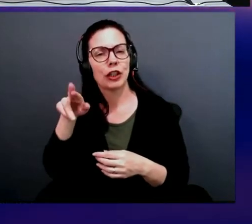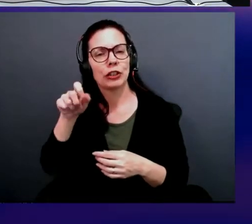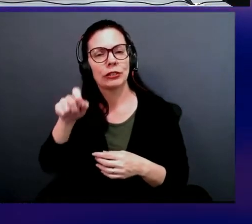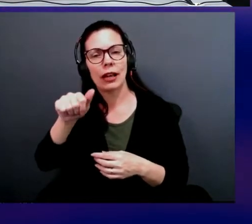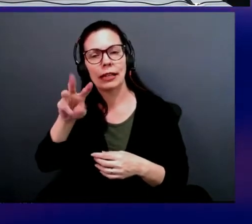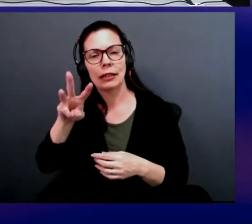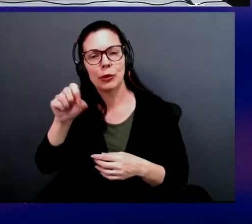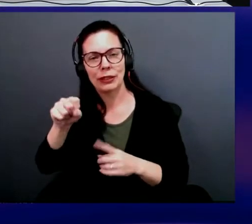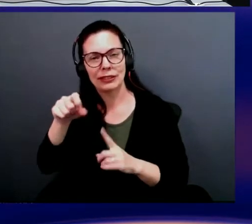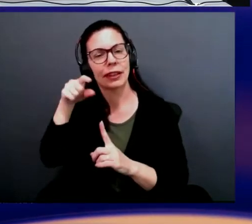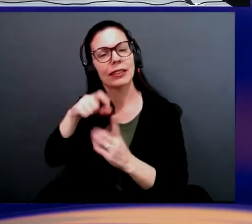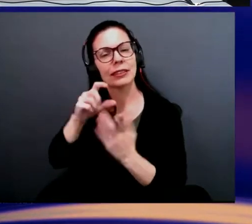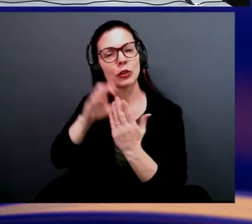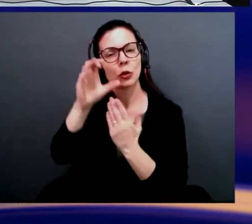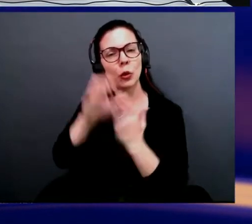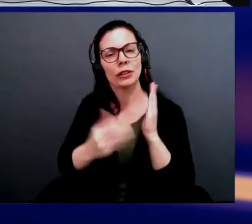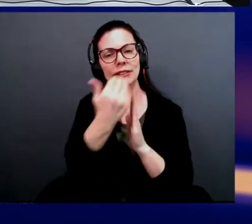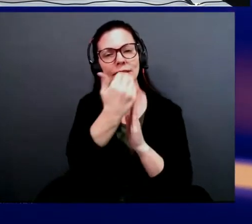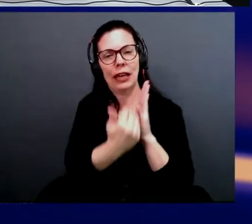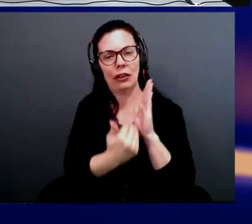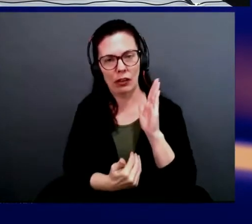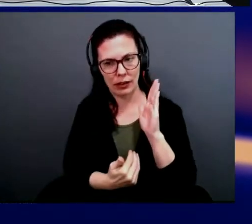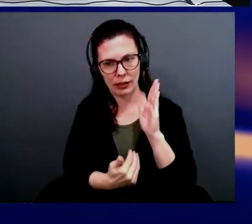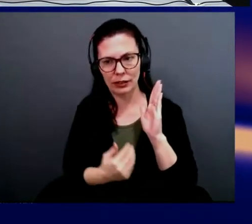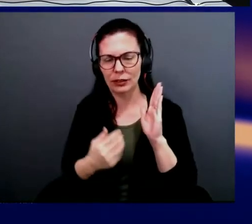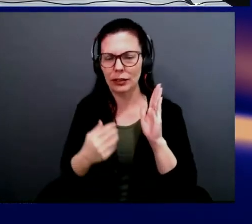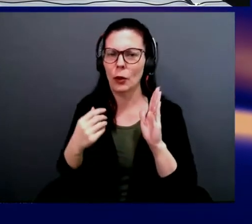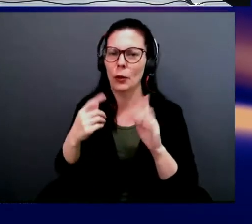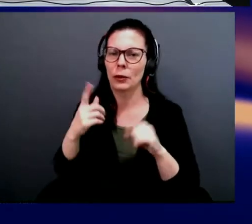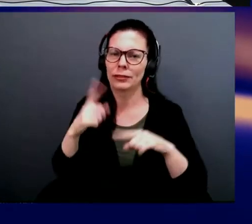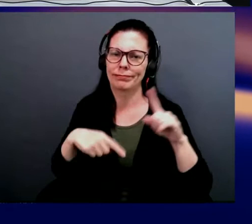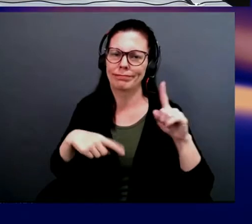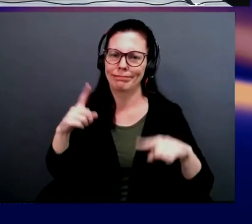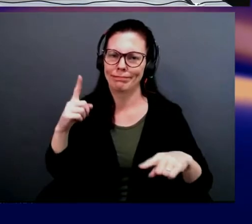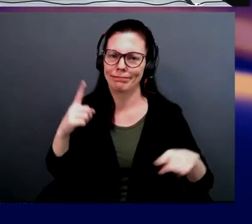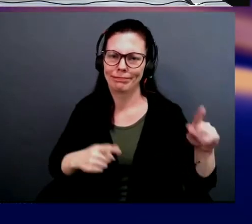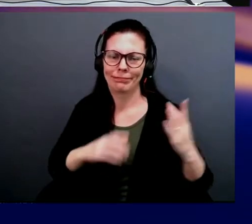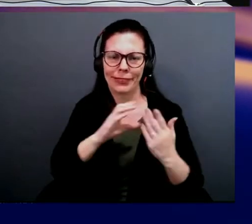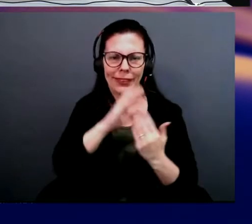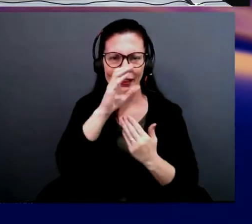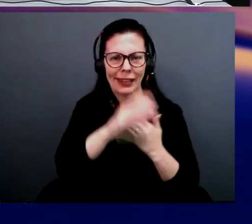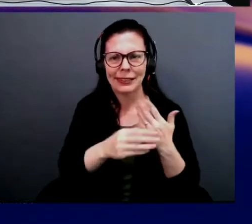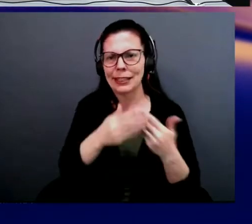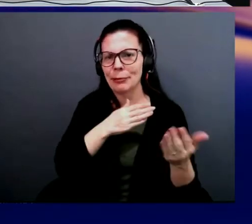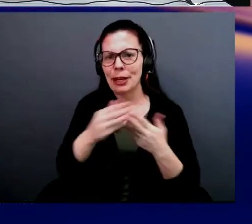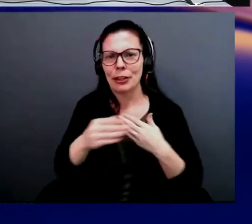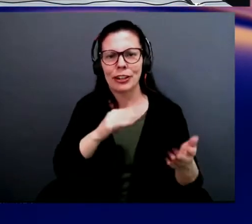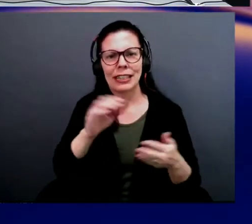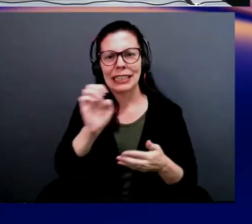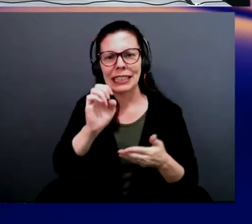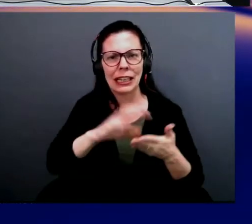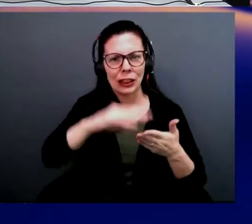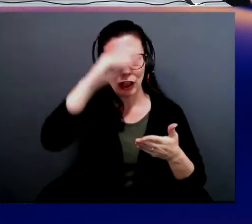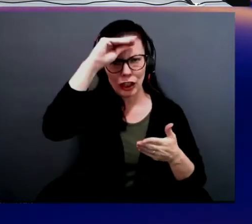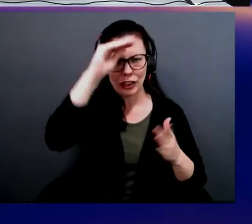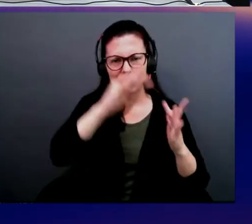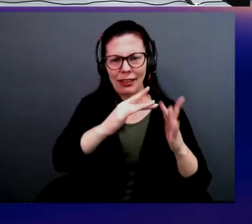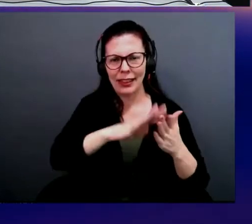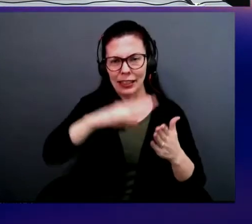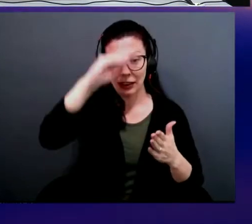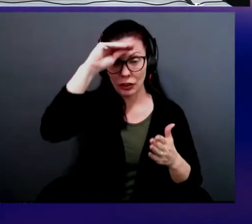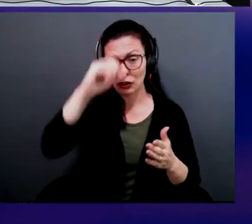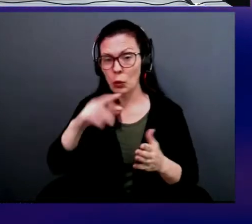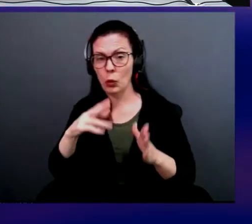catalog. You'll find a variety of courses, whether it be e-learning or learning plans. What's different is that the learning plans